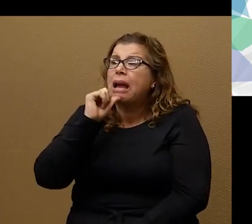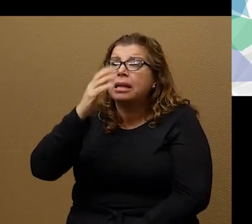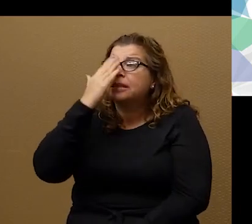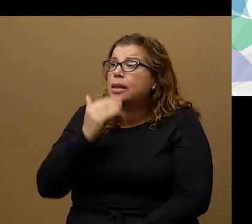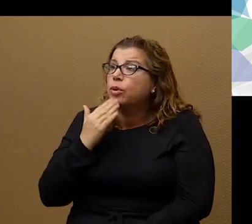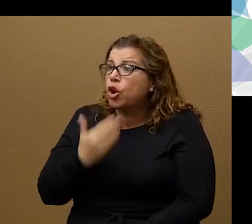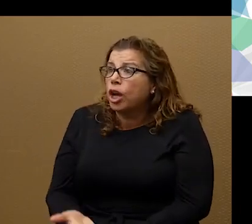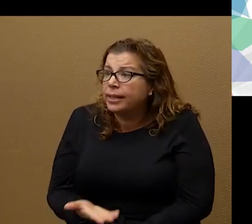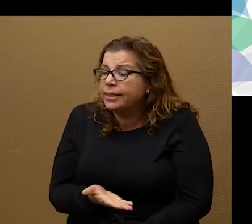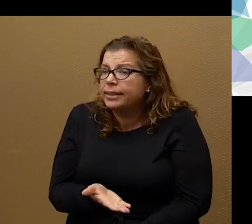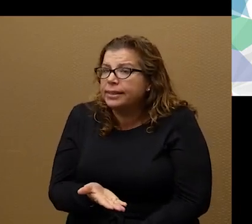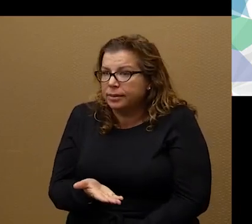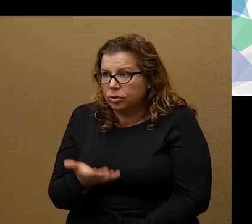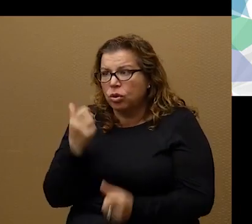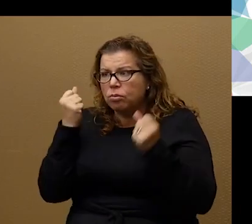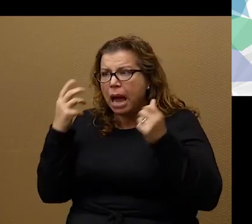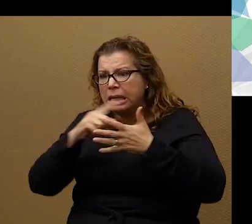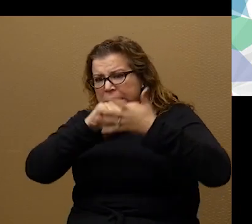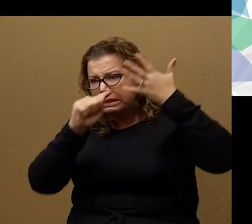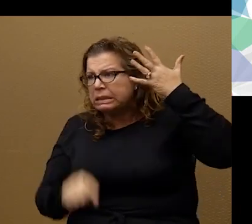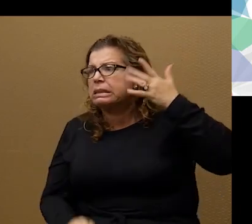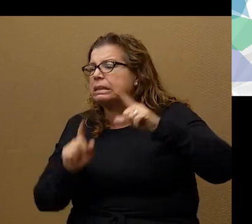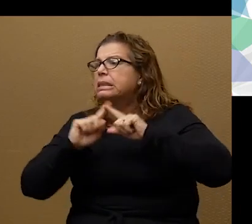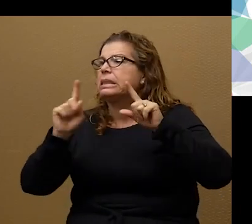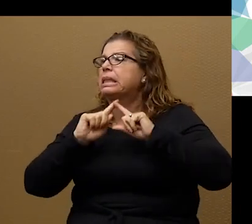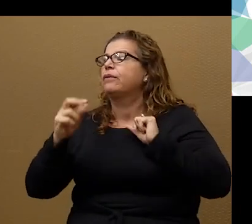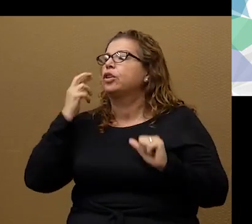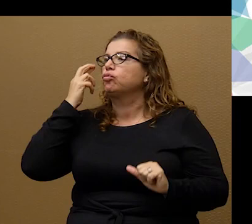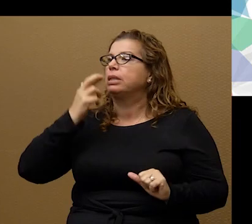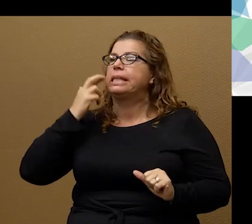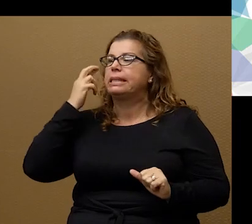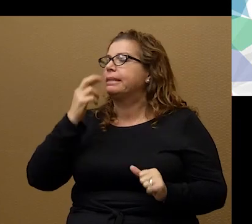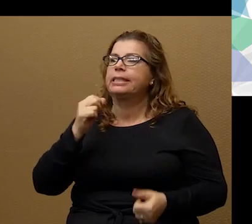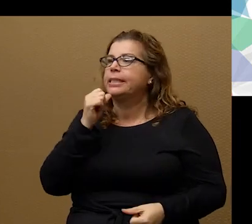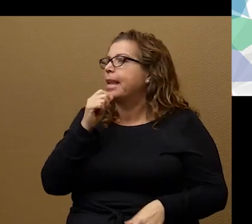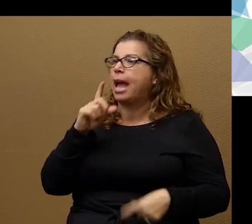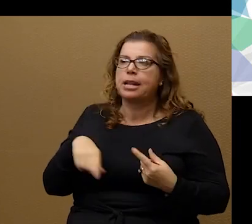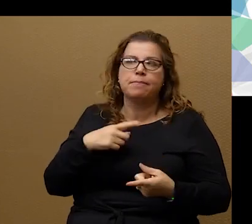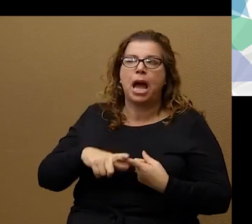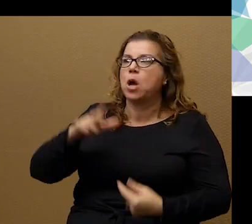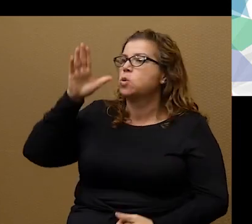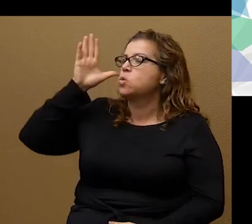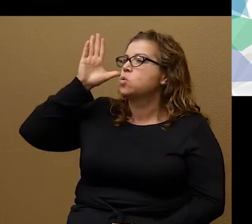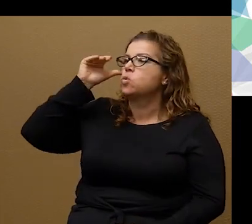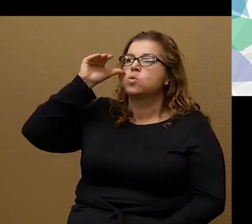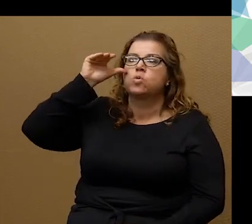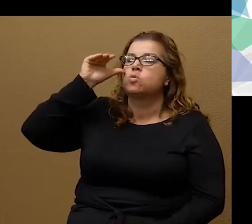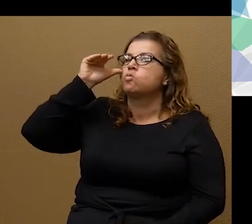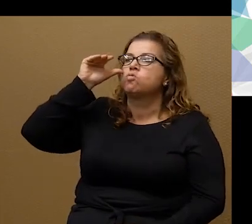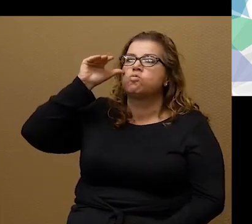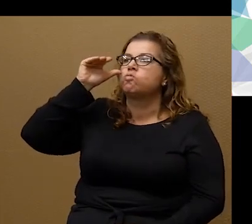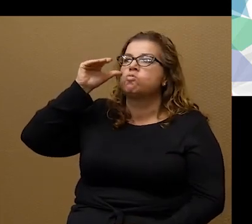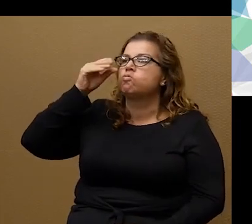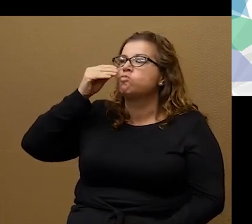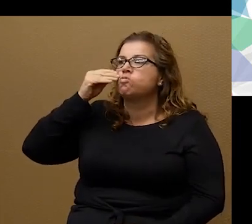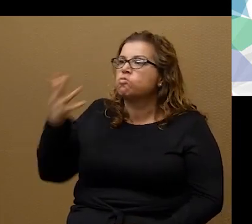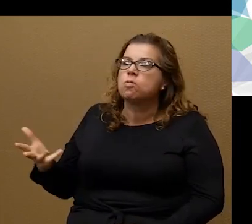sleeping. So there's a wide array of things that can be going